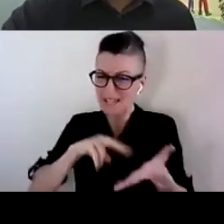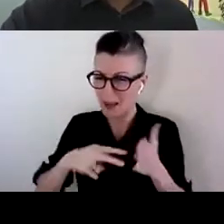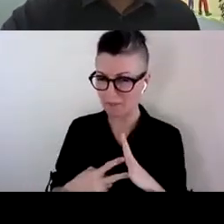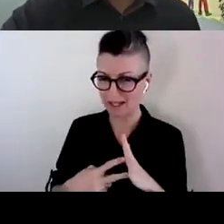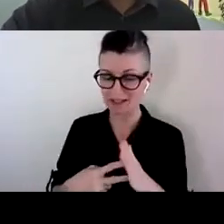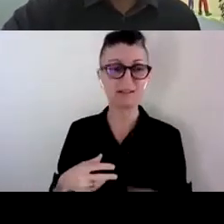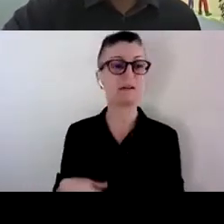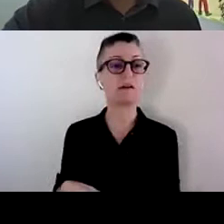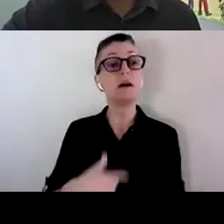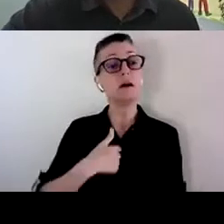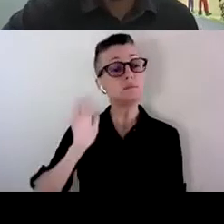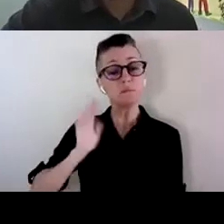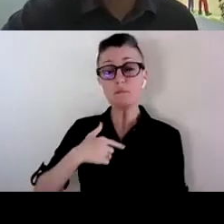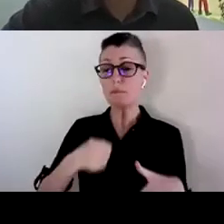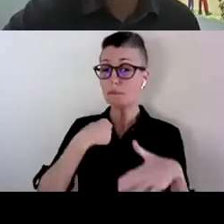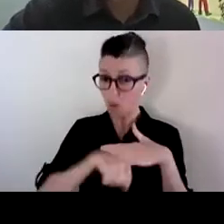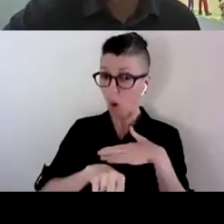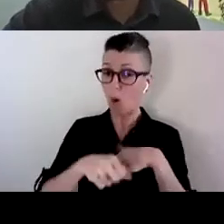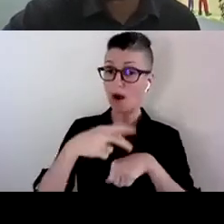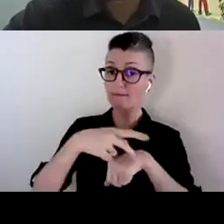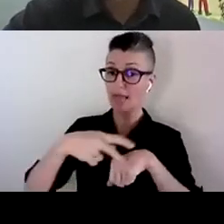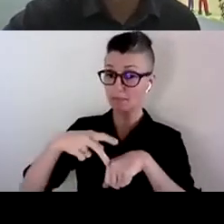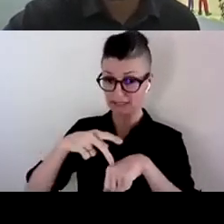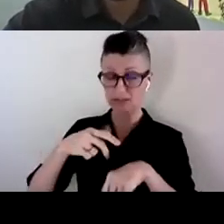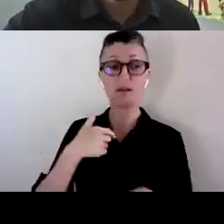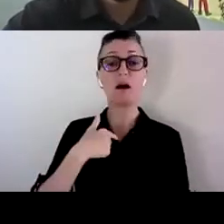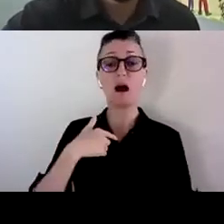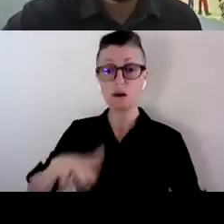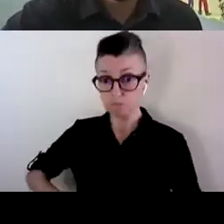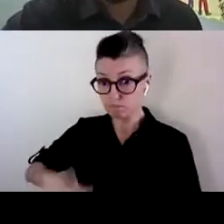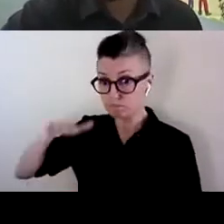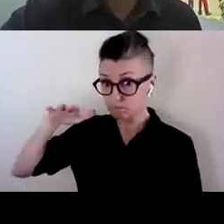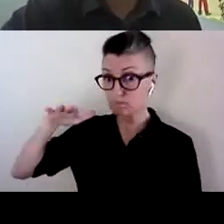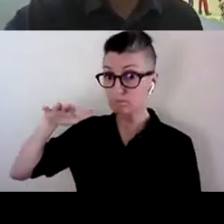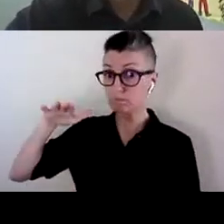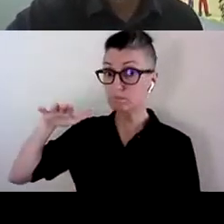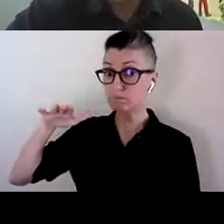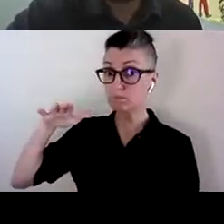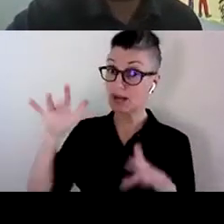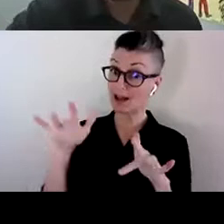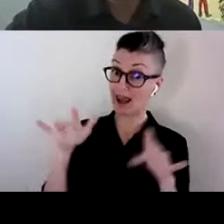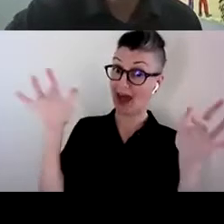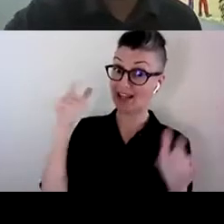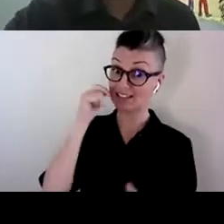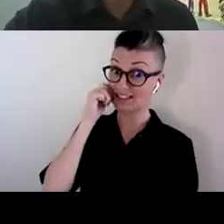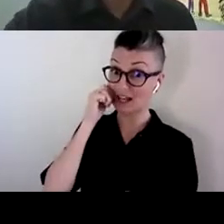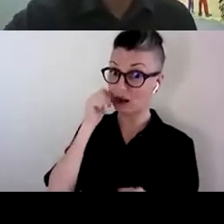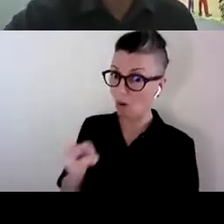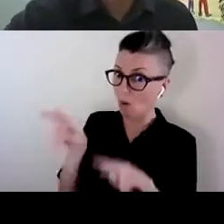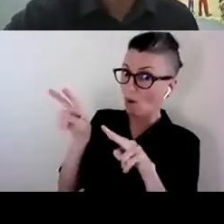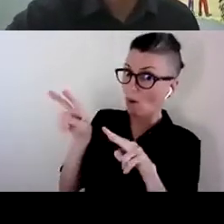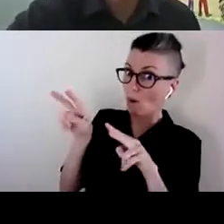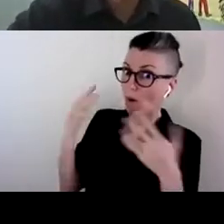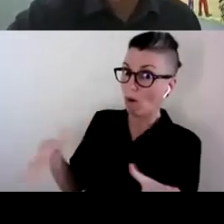I was born in the Philippines. I grew up in a context where light skin was admired, English